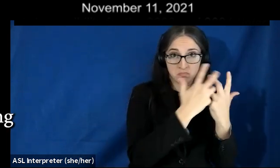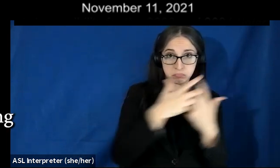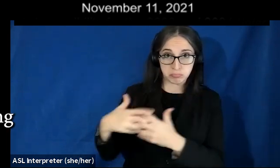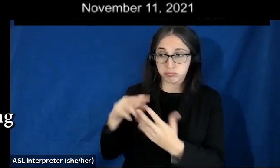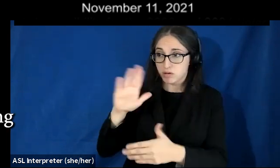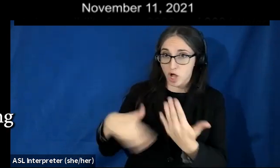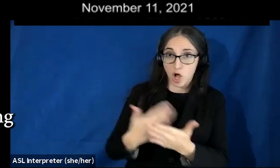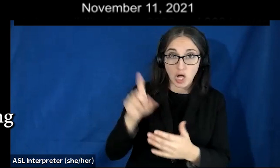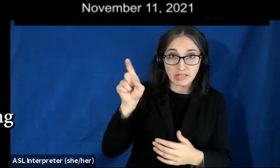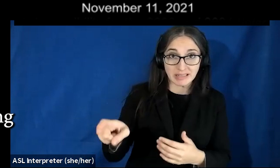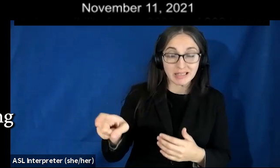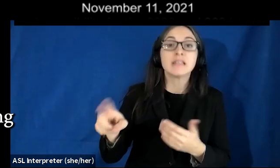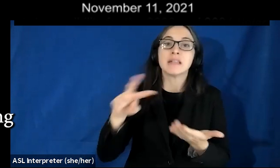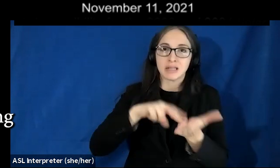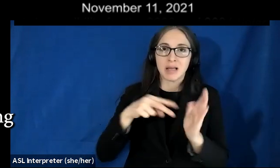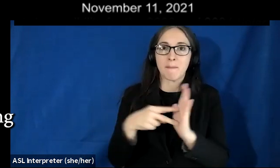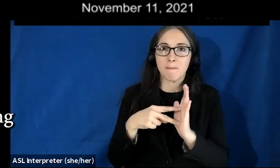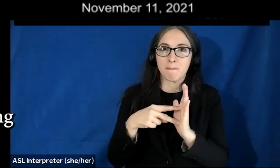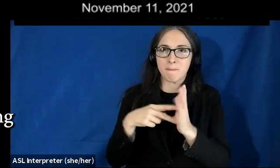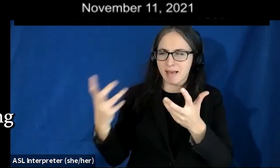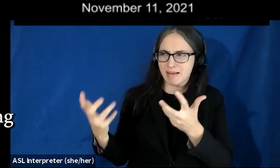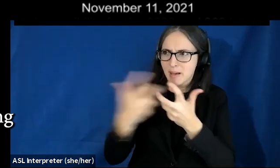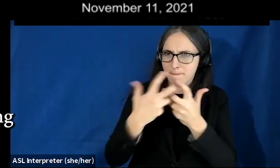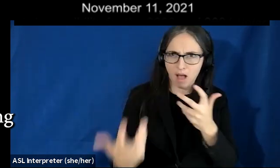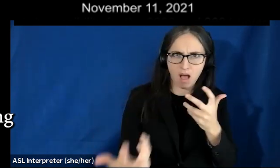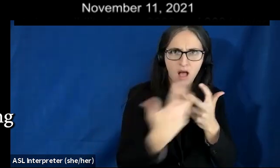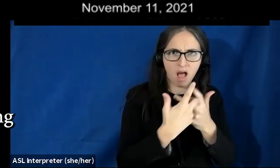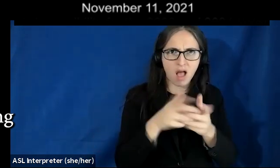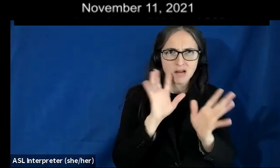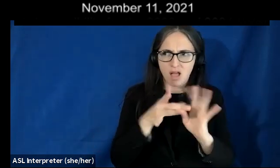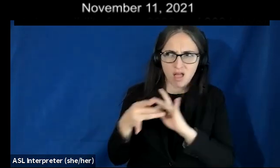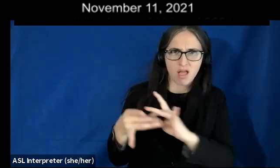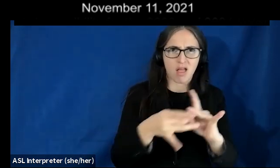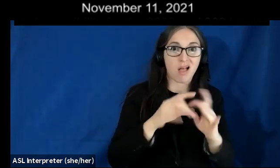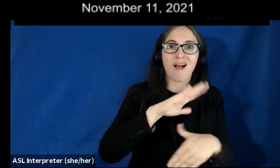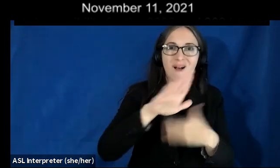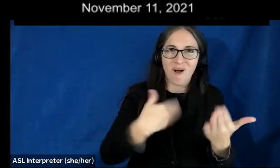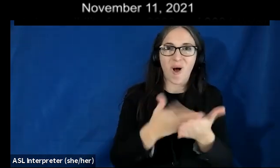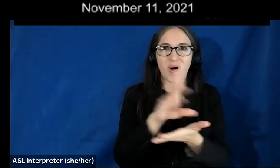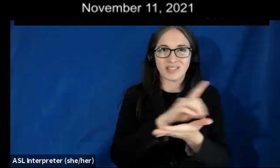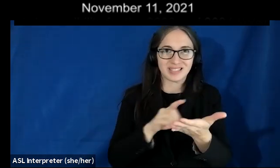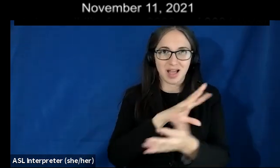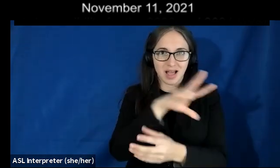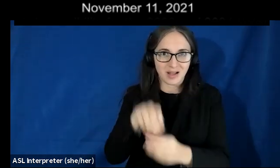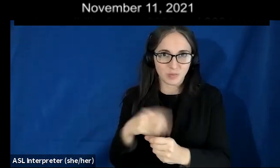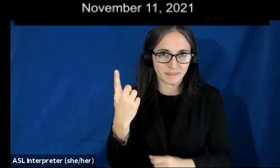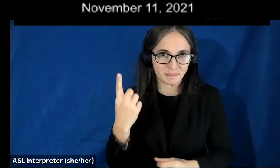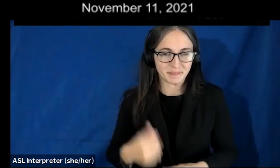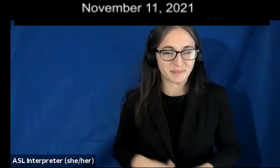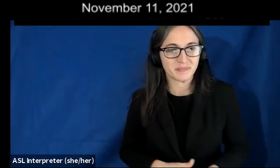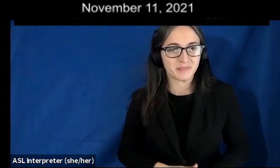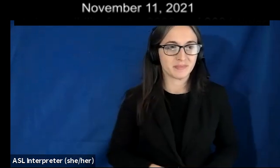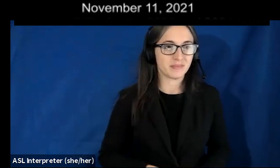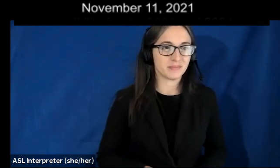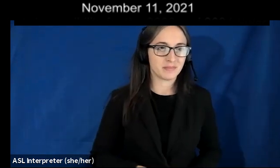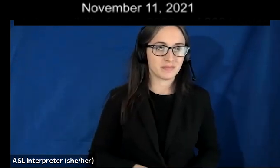means combining and harmonizing all designs. Second,